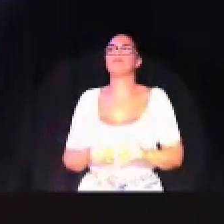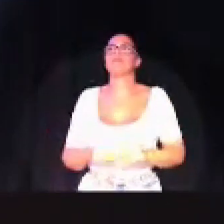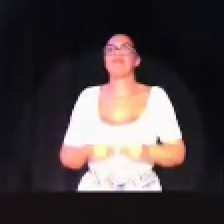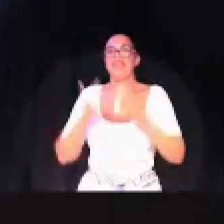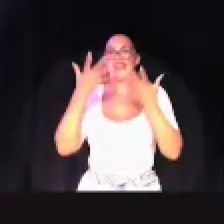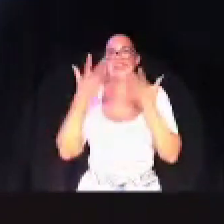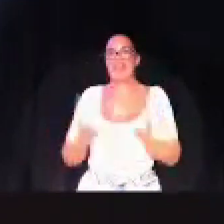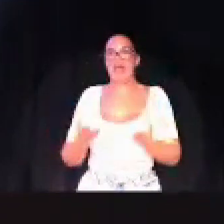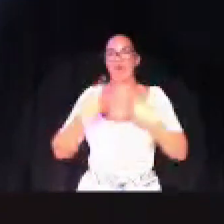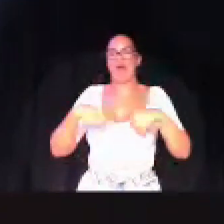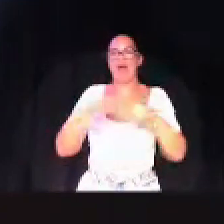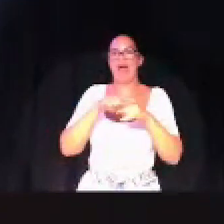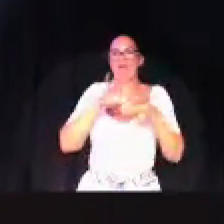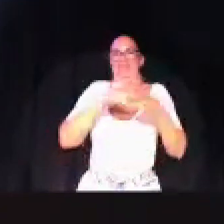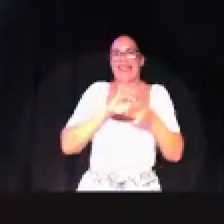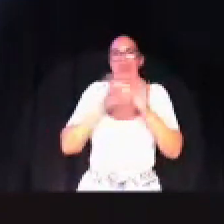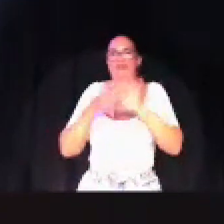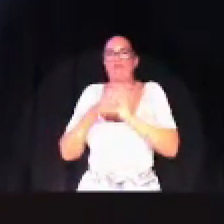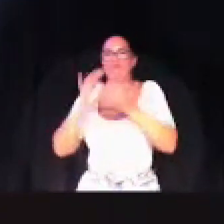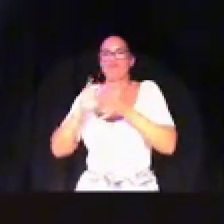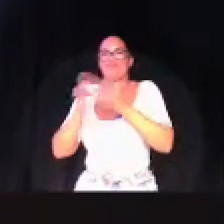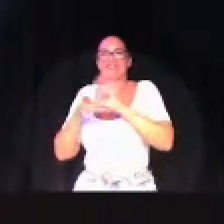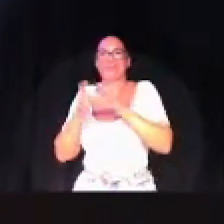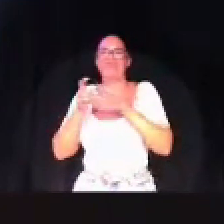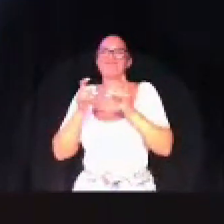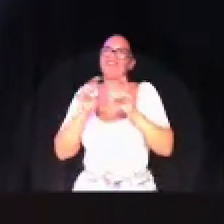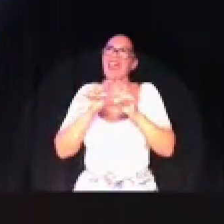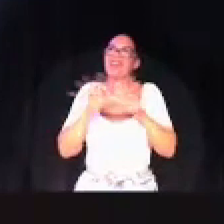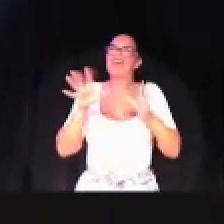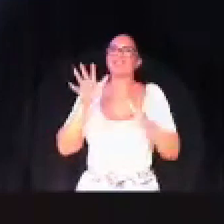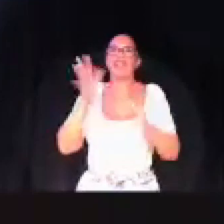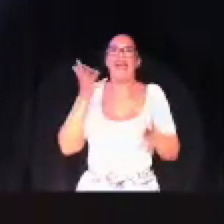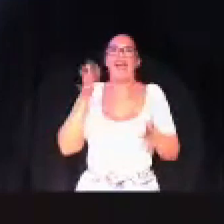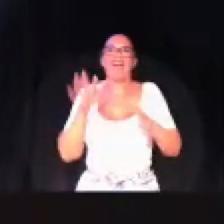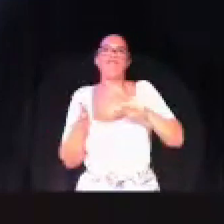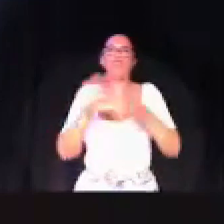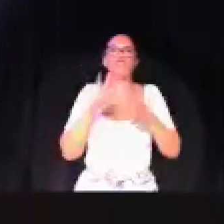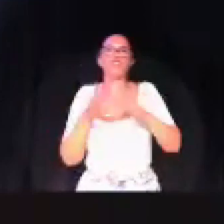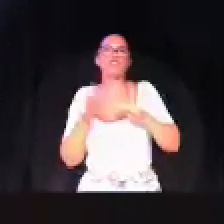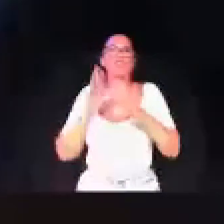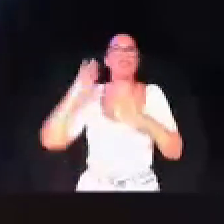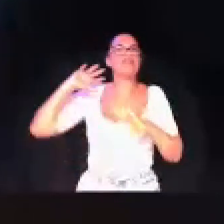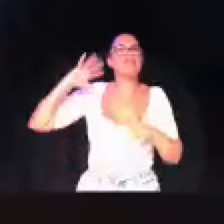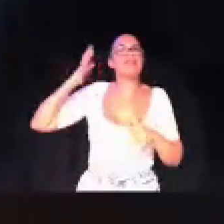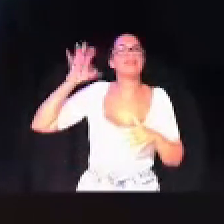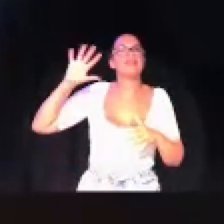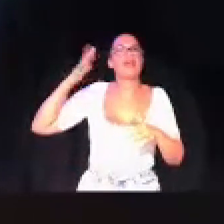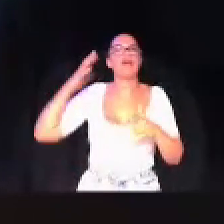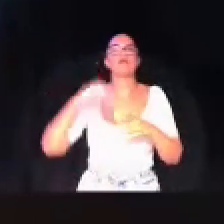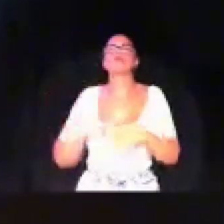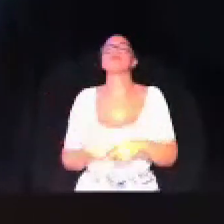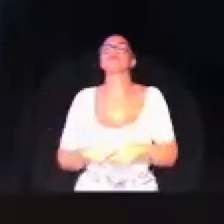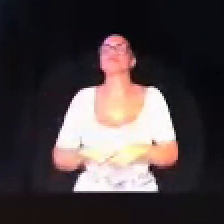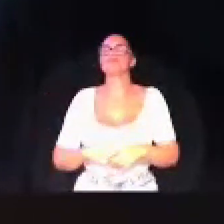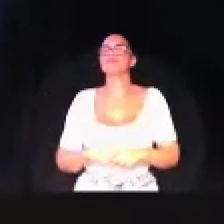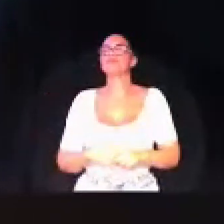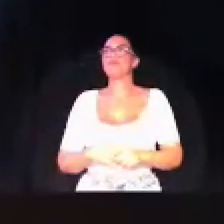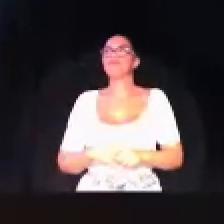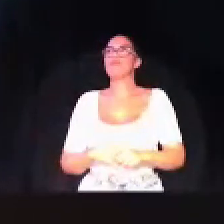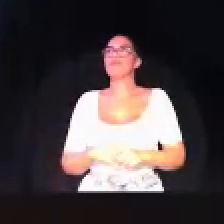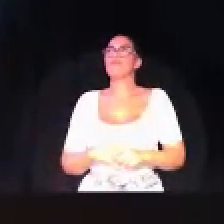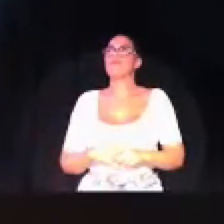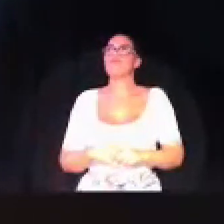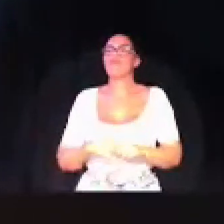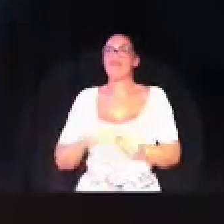using at the moment, it kind of averages out everything a little bit as well. So there's a kind of element of it